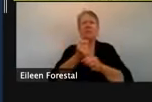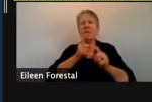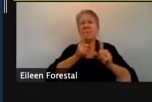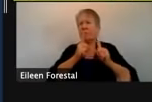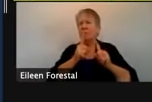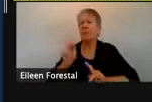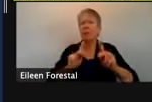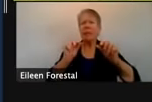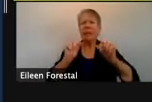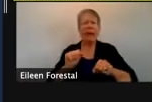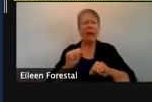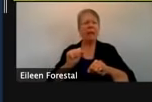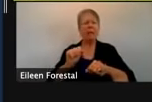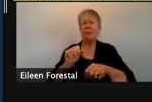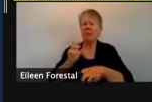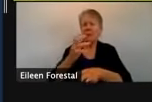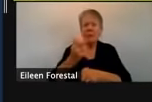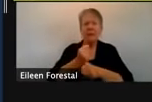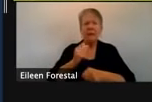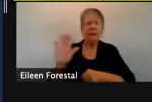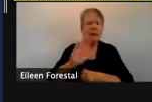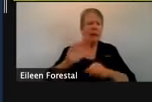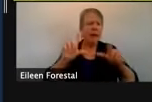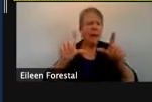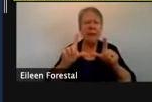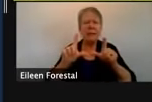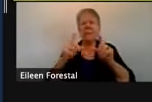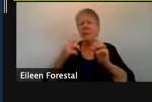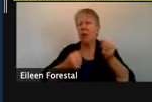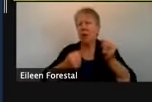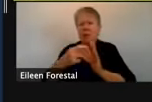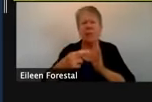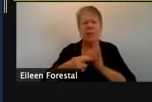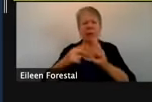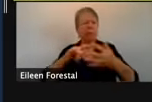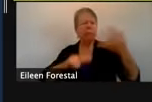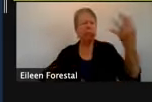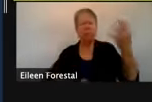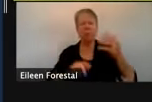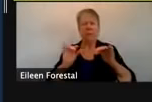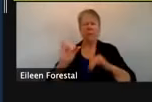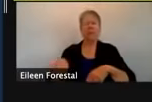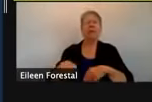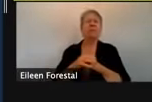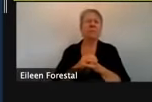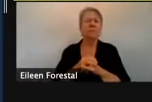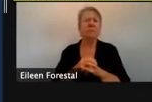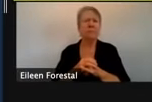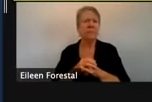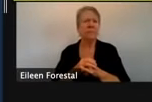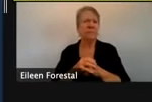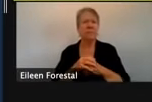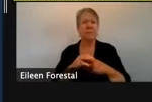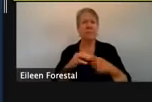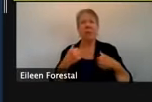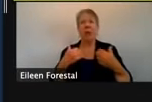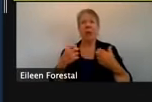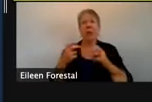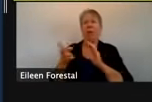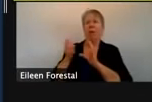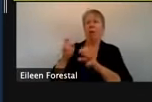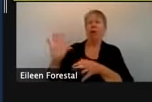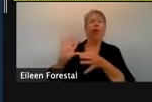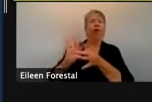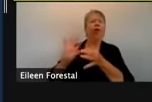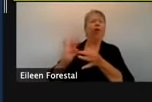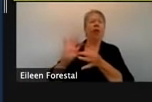here with us today with another update. I don't want to steal Sue's thunder, and I know she will go deeper into the details, but I